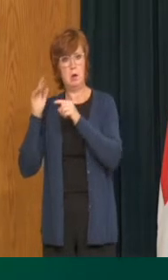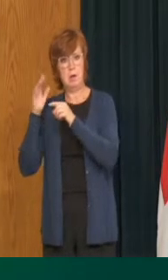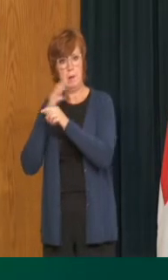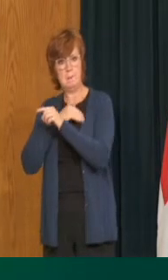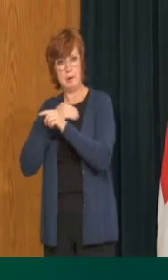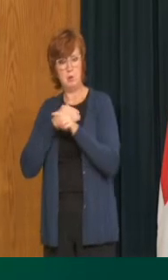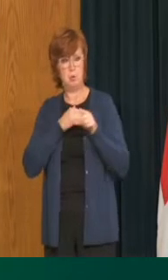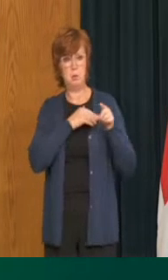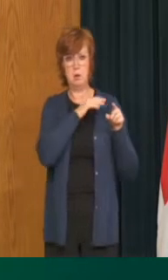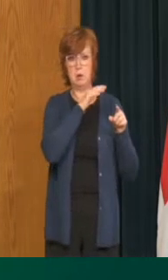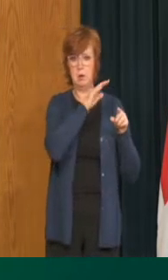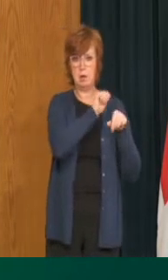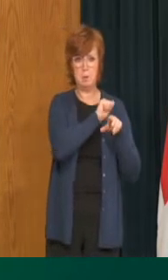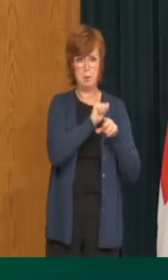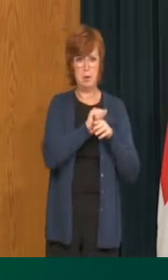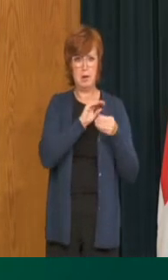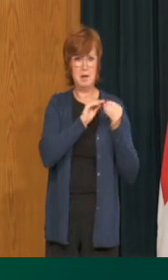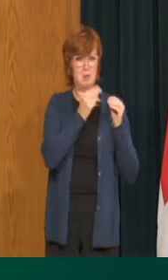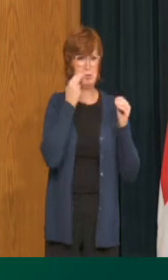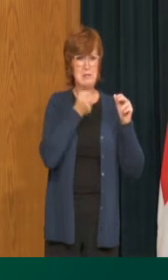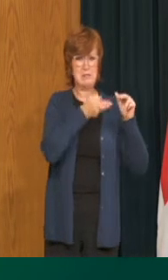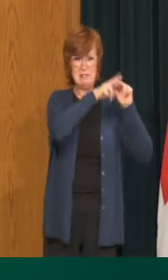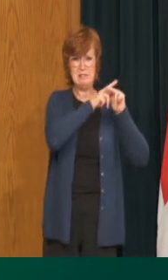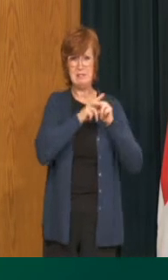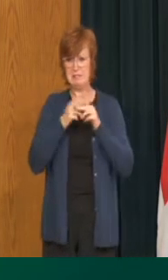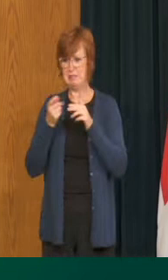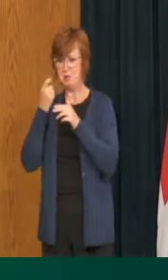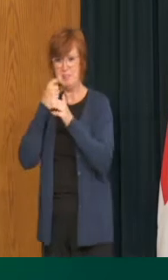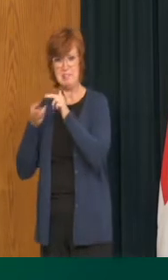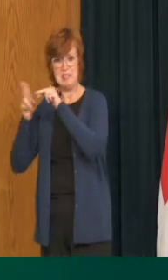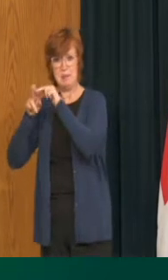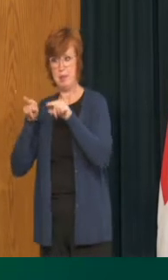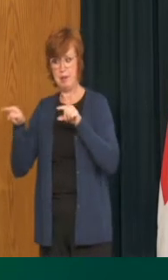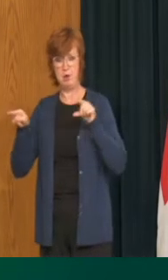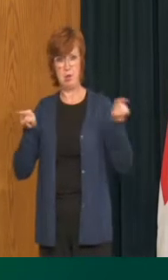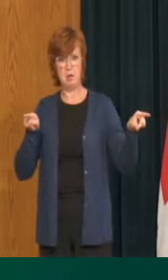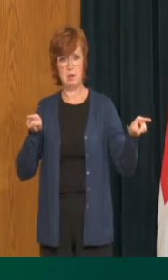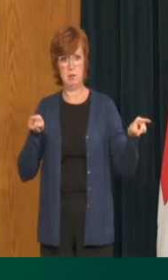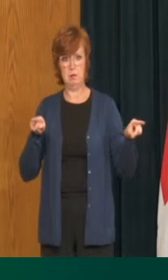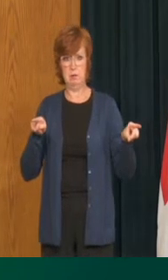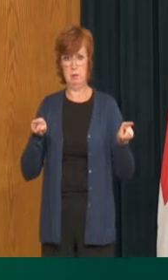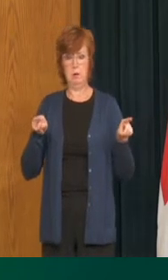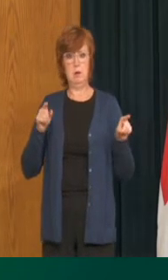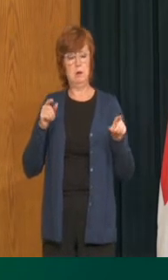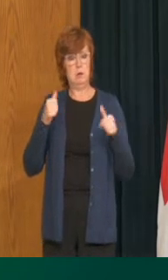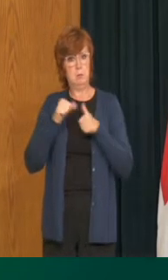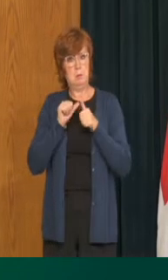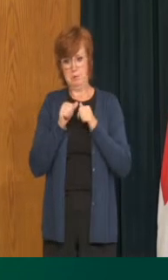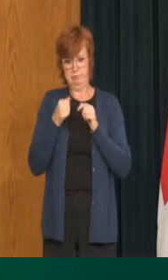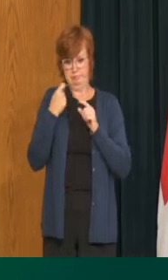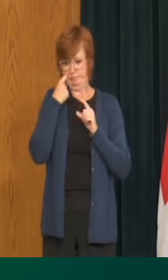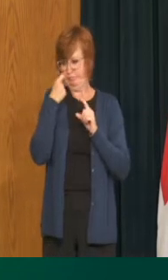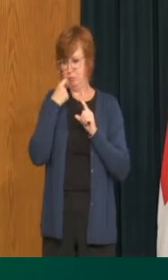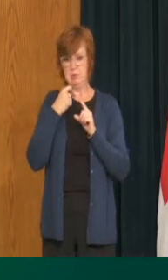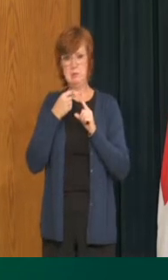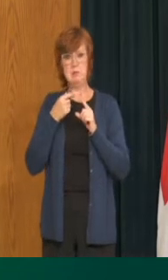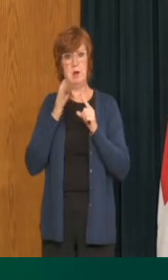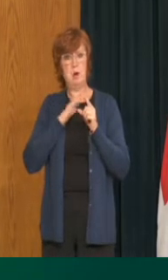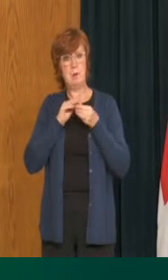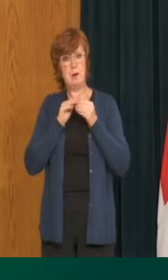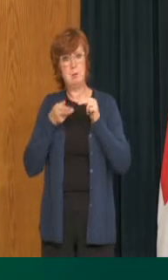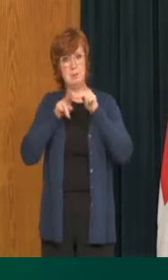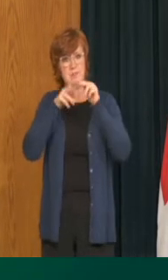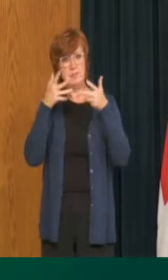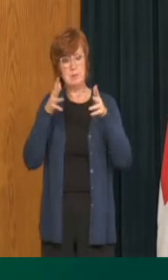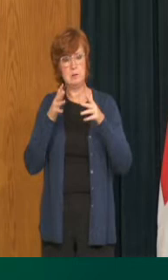our numbers that were increasing. Thankfully, we have gotten into a much better place with respect to the active cases and the spread in Saskatchewan. It's